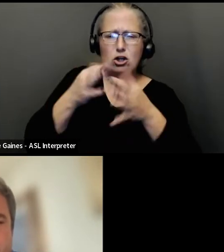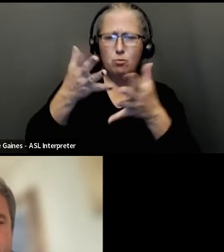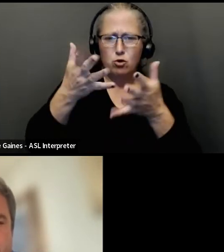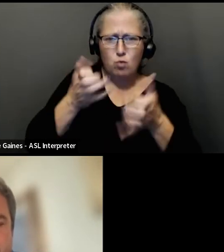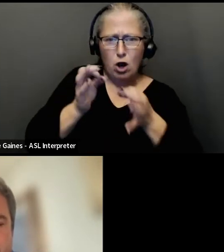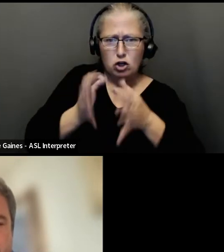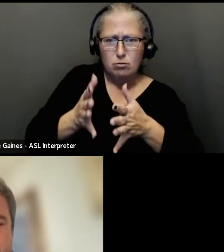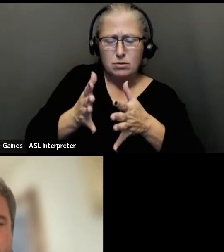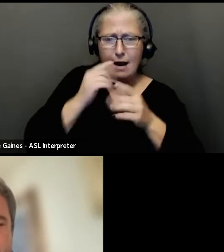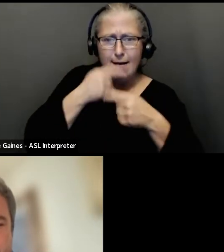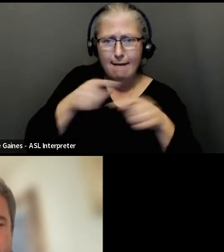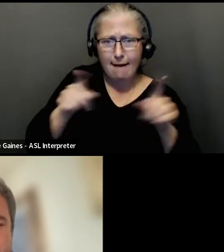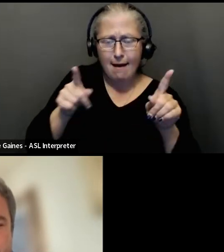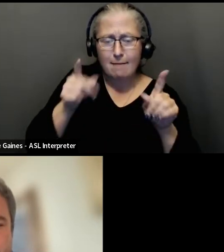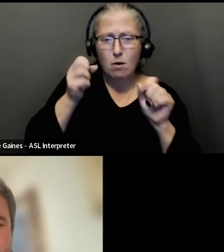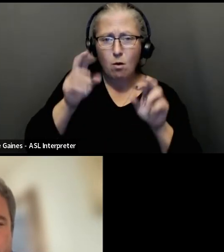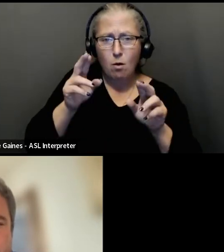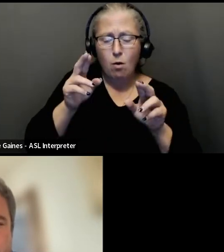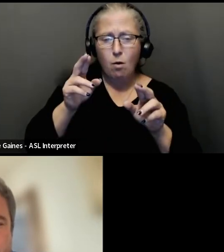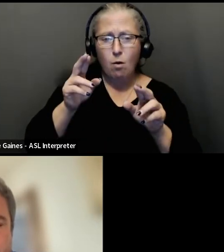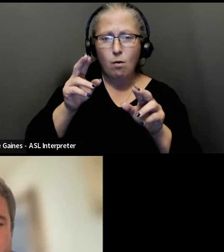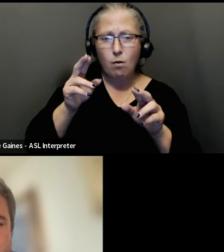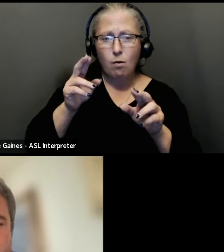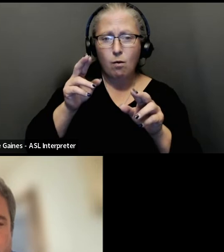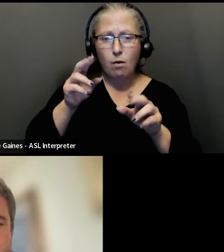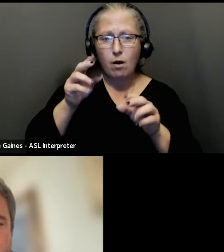interpretation announcement or in the defect being assigned?